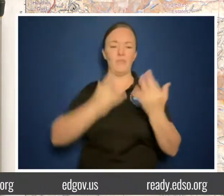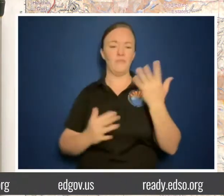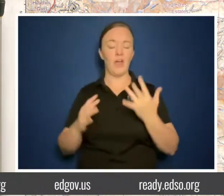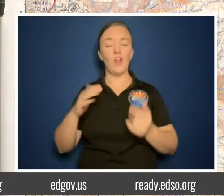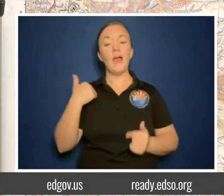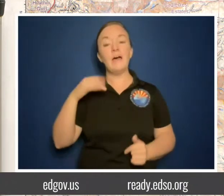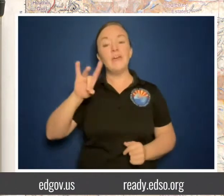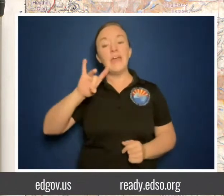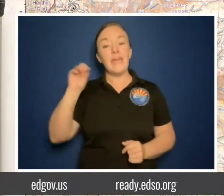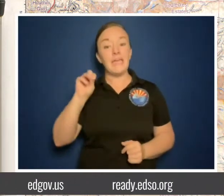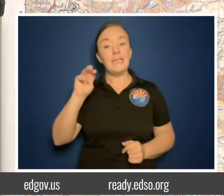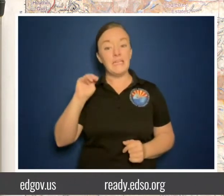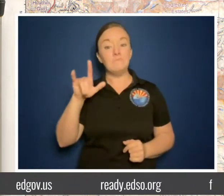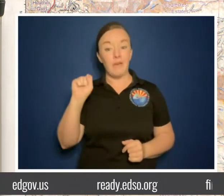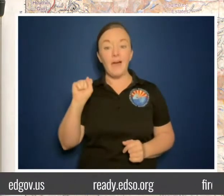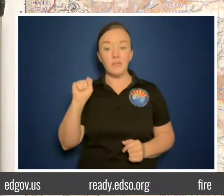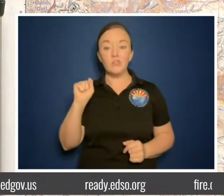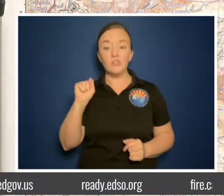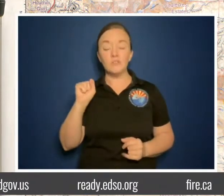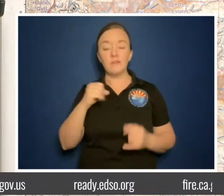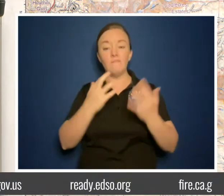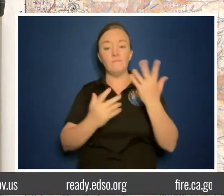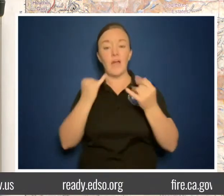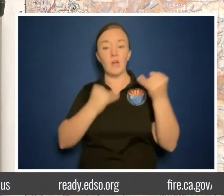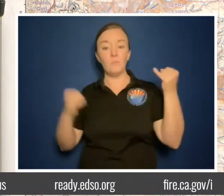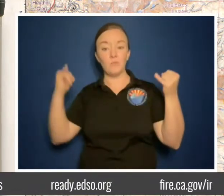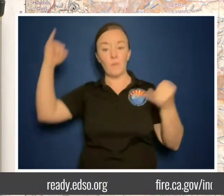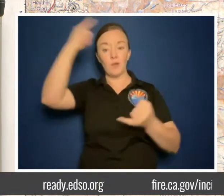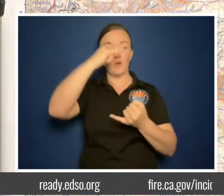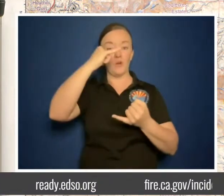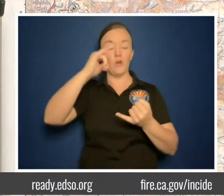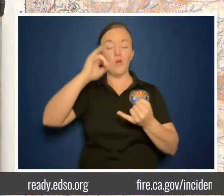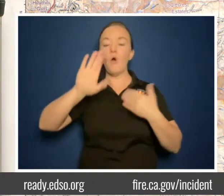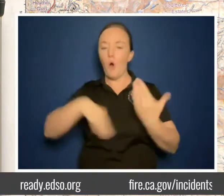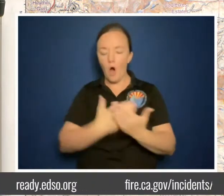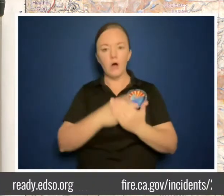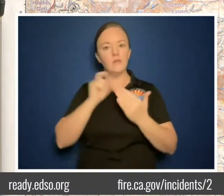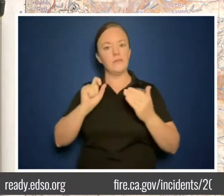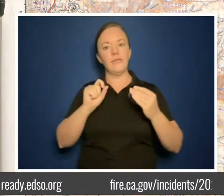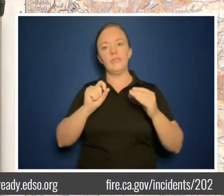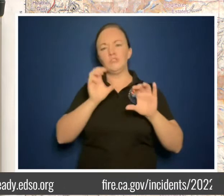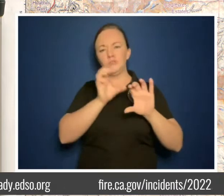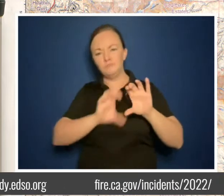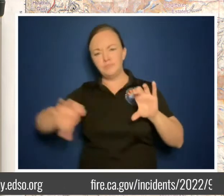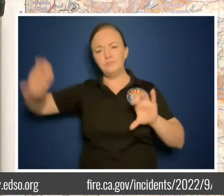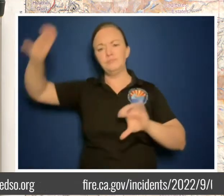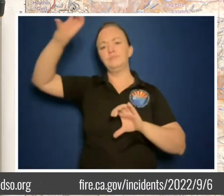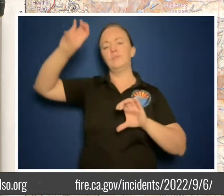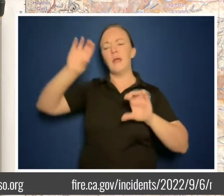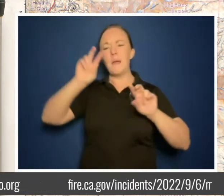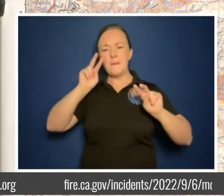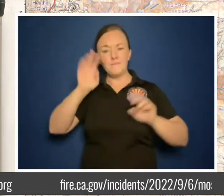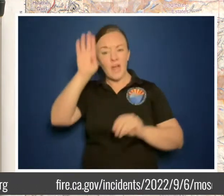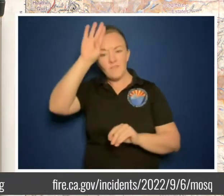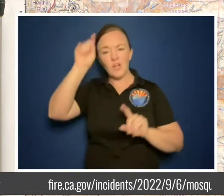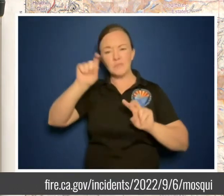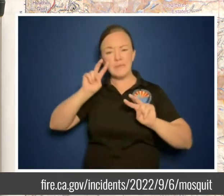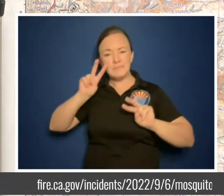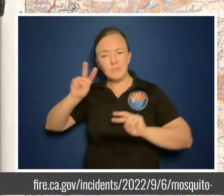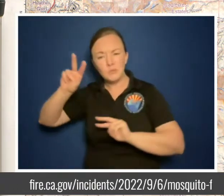be lined, mopped up, patrolled by firefighters that are out there working 24 hours a